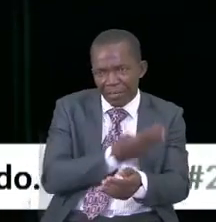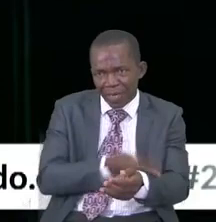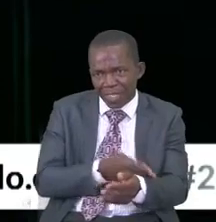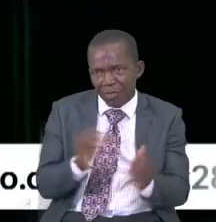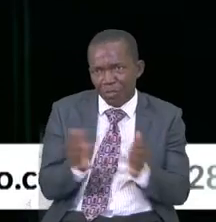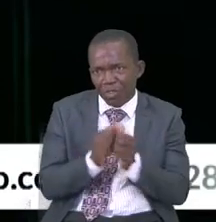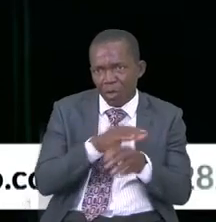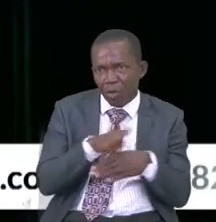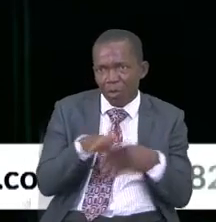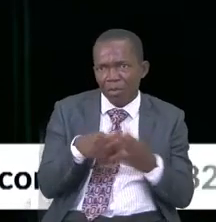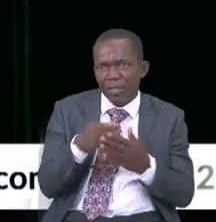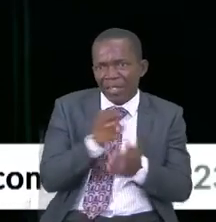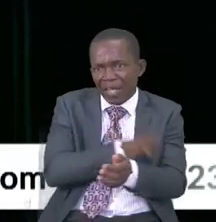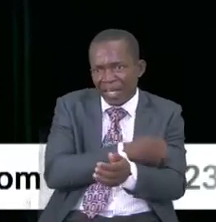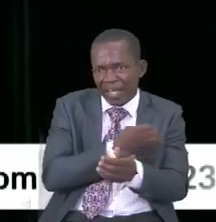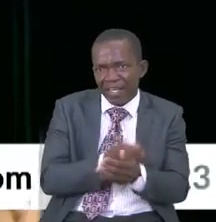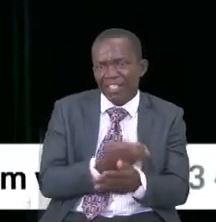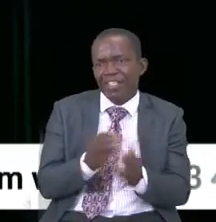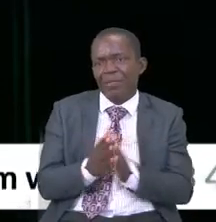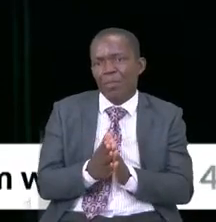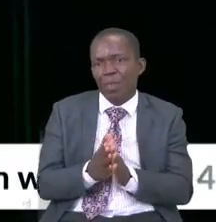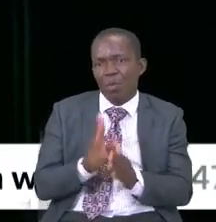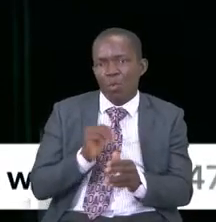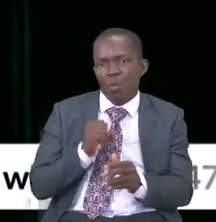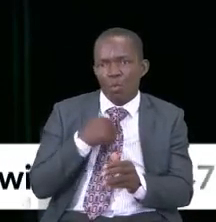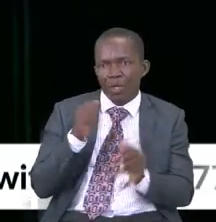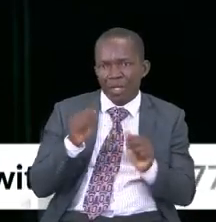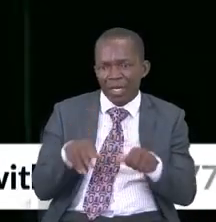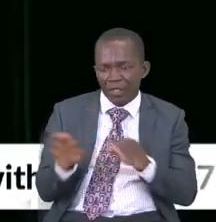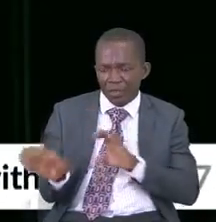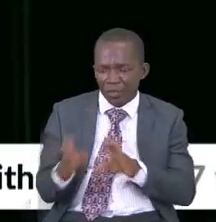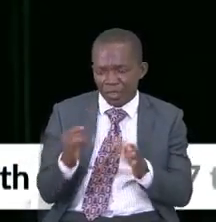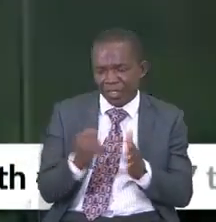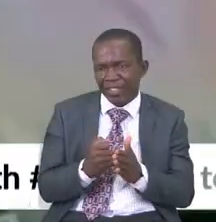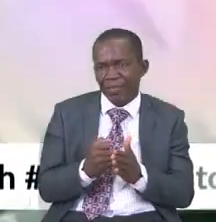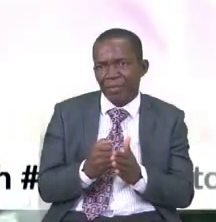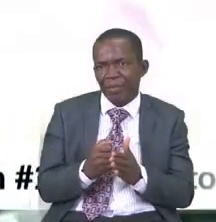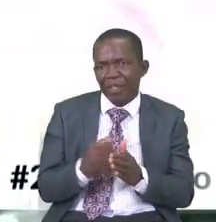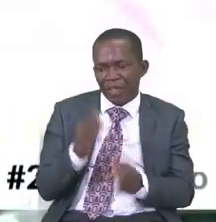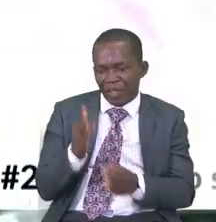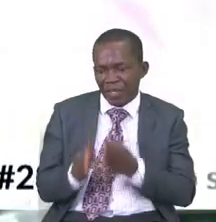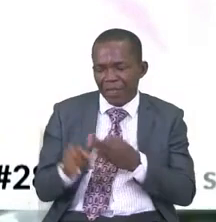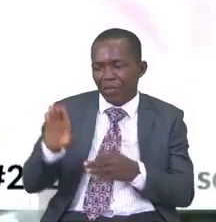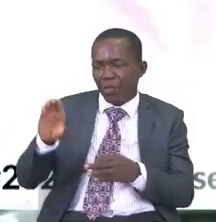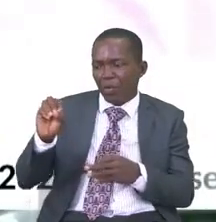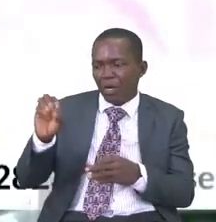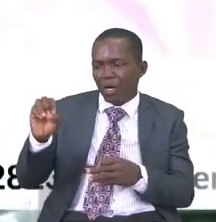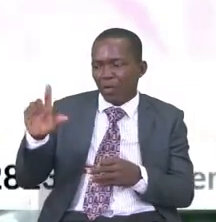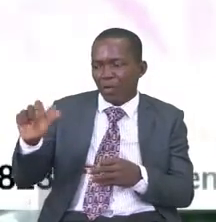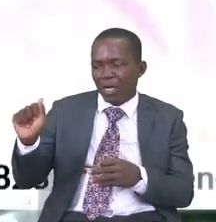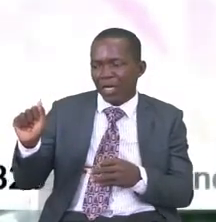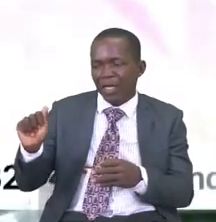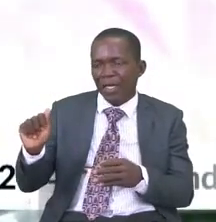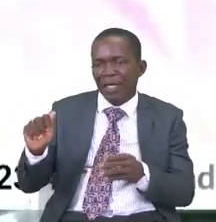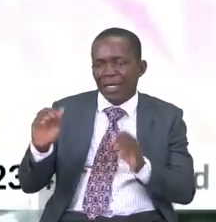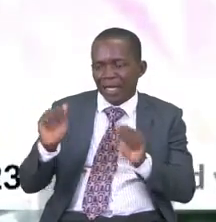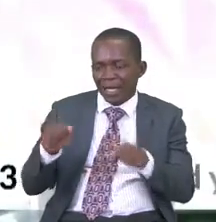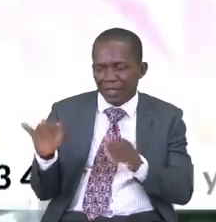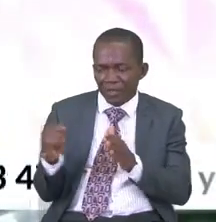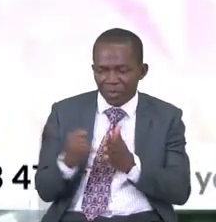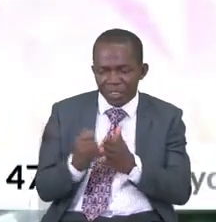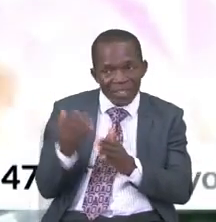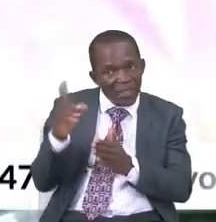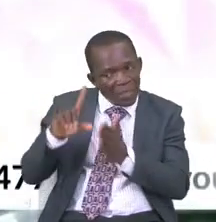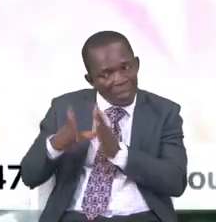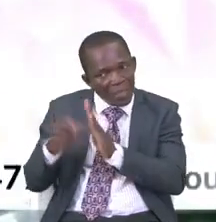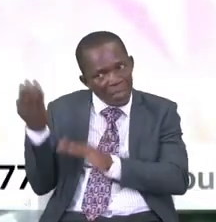world. If Coca-Cola can do it, my brother, we can do it. If Coca-Cola can do it, my sister, we can do it. To